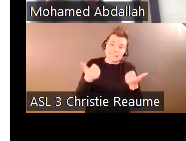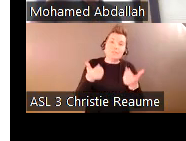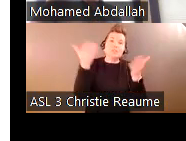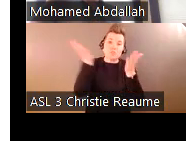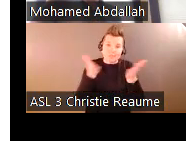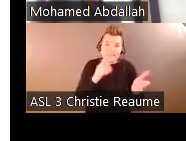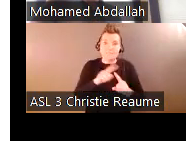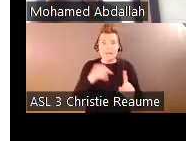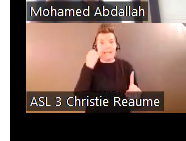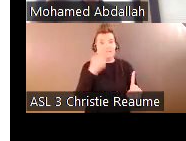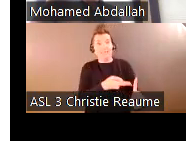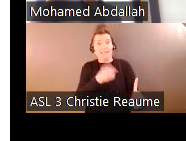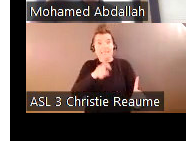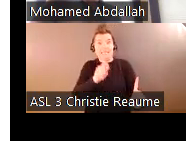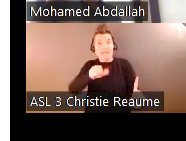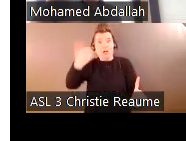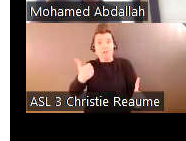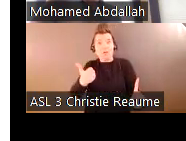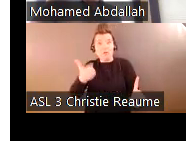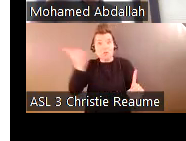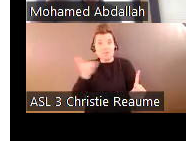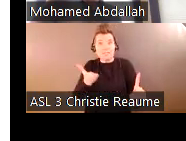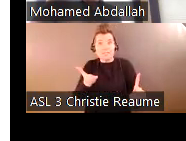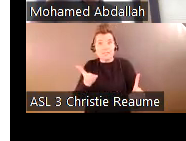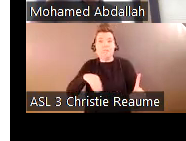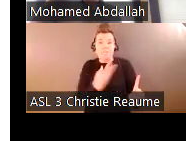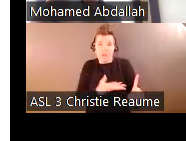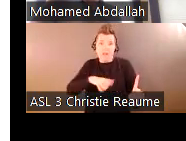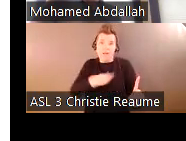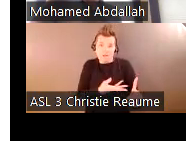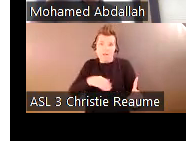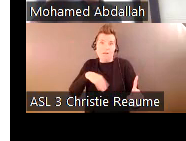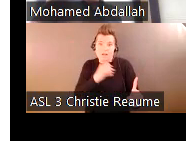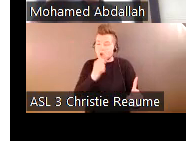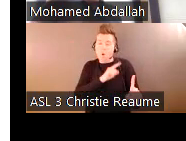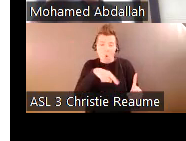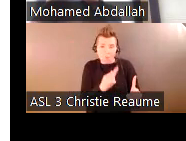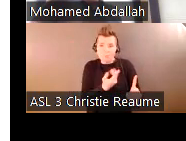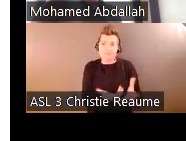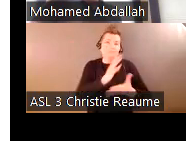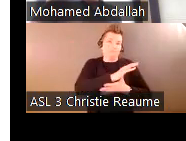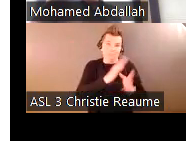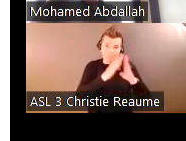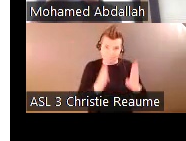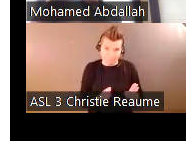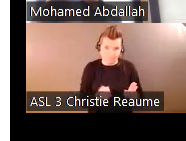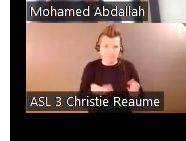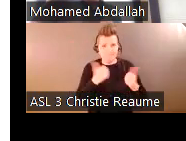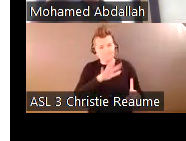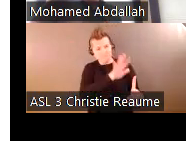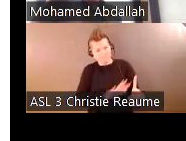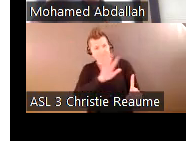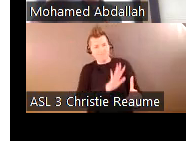it when seniors are staying in our shelter. We try to look at older needs and try to meet them,